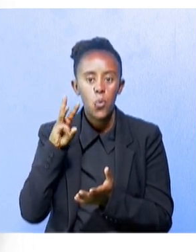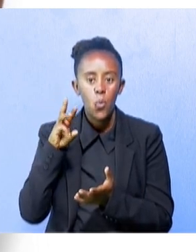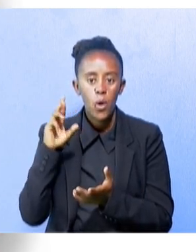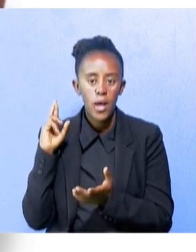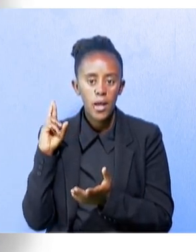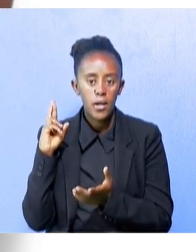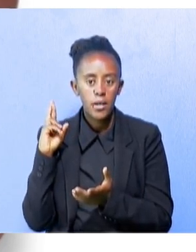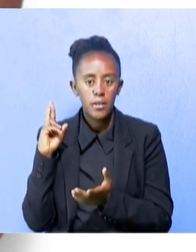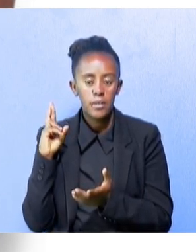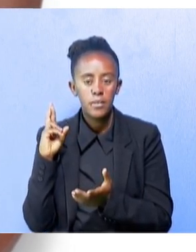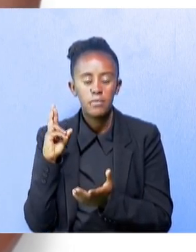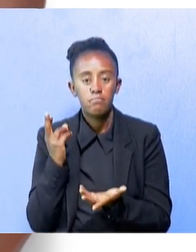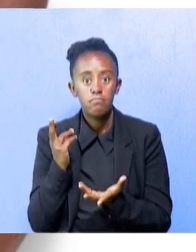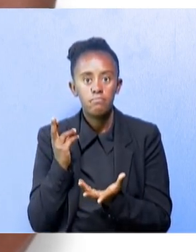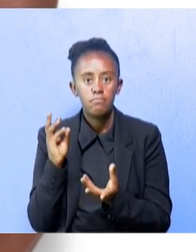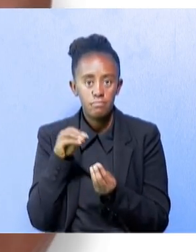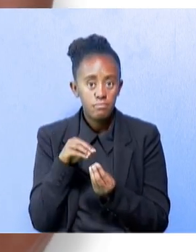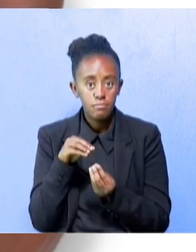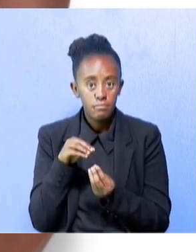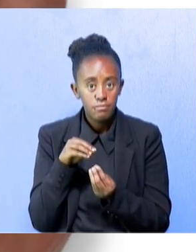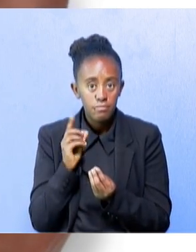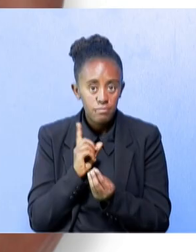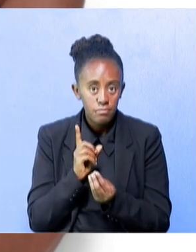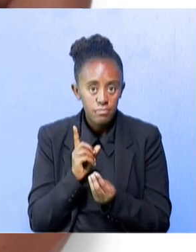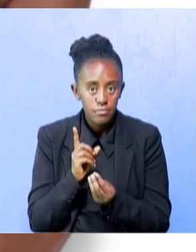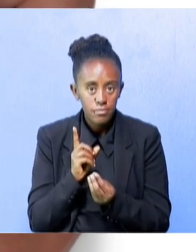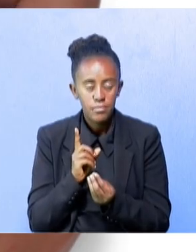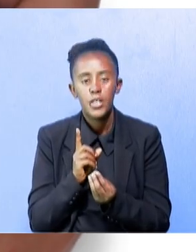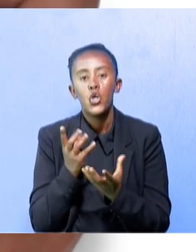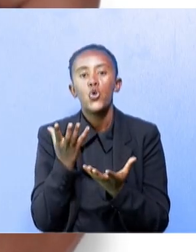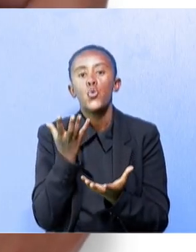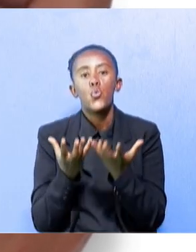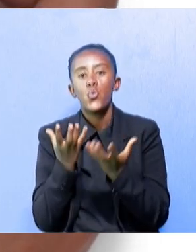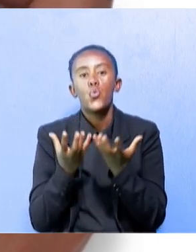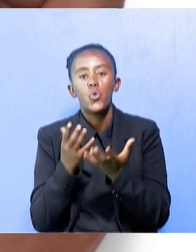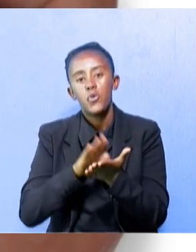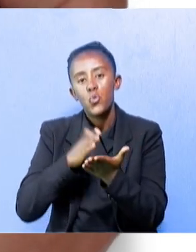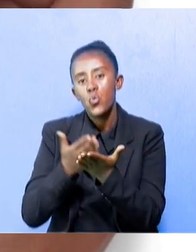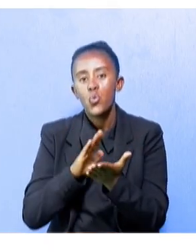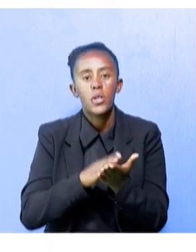were, and then what that? Cooking.